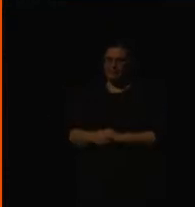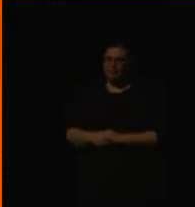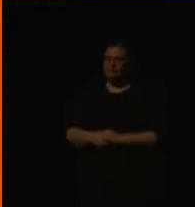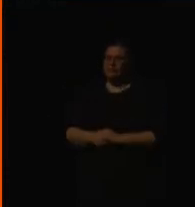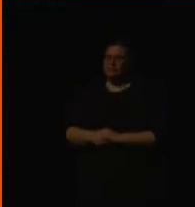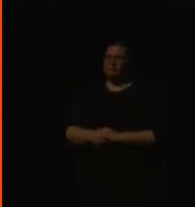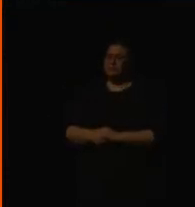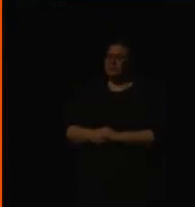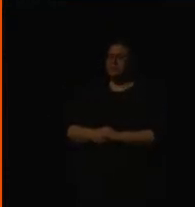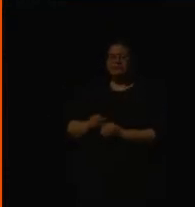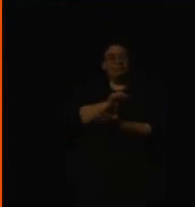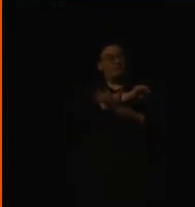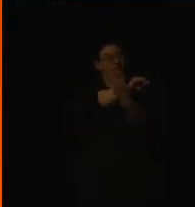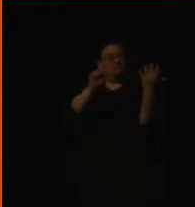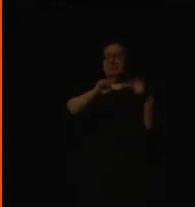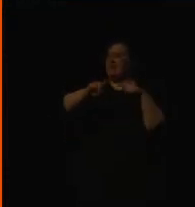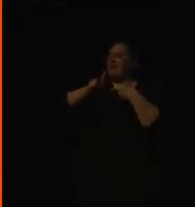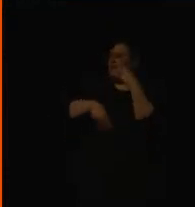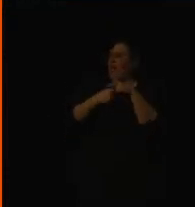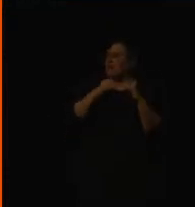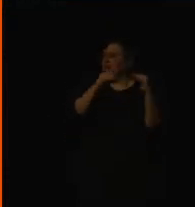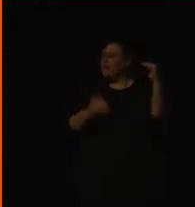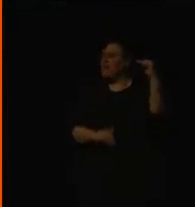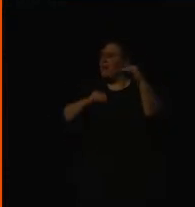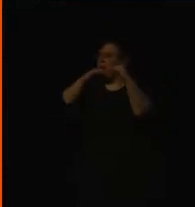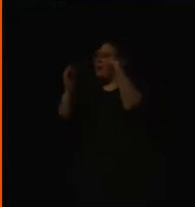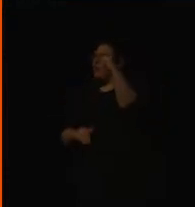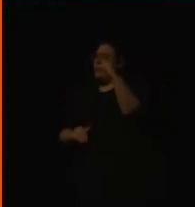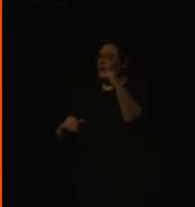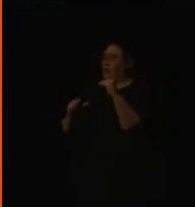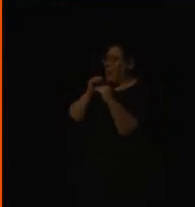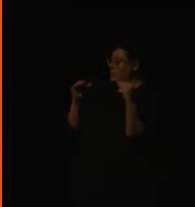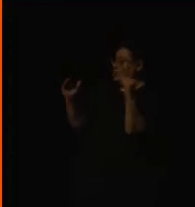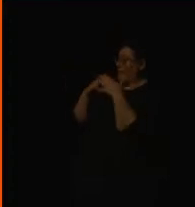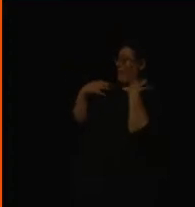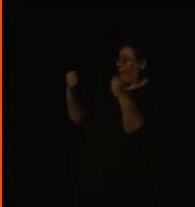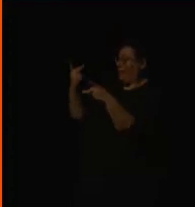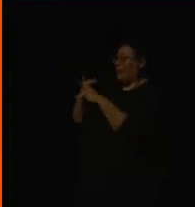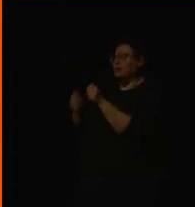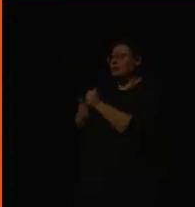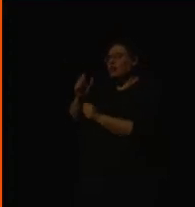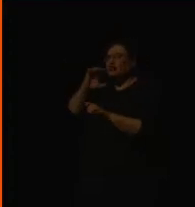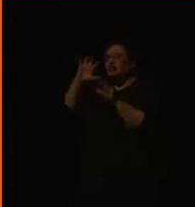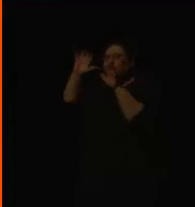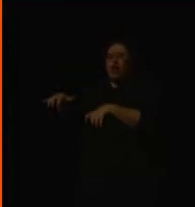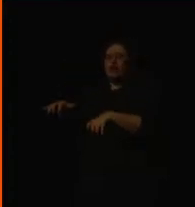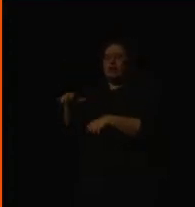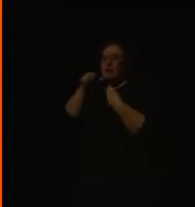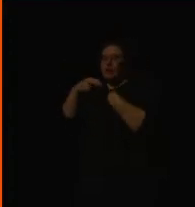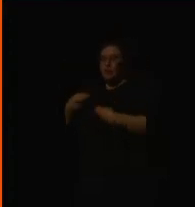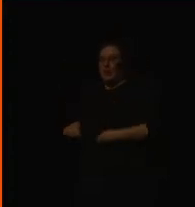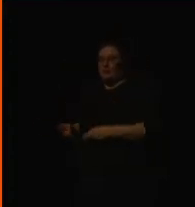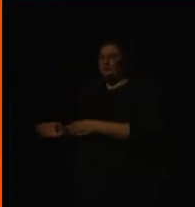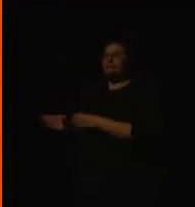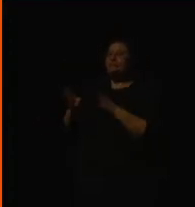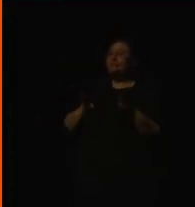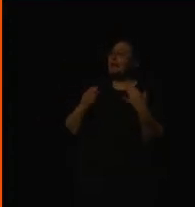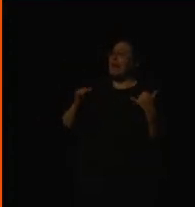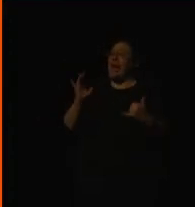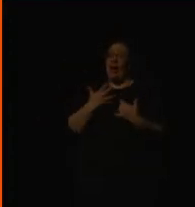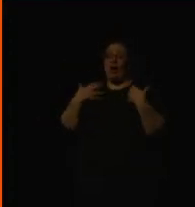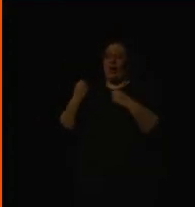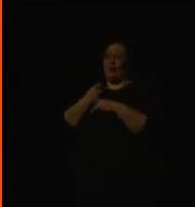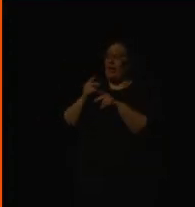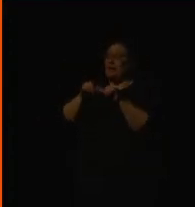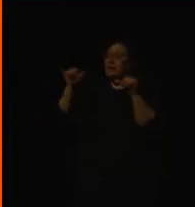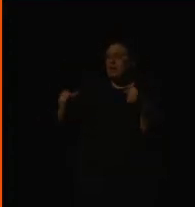"Of all the forms of inequality, injustice in healthcare is the most shocking and inhumane." Right now, our healthcare system is